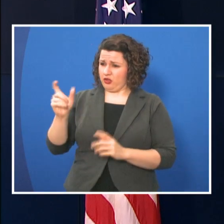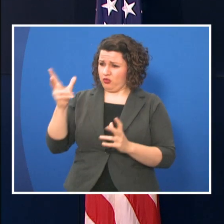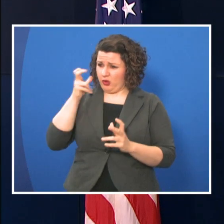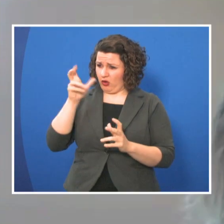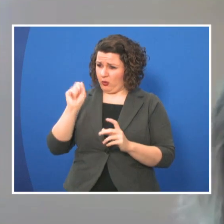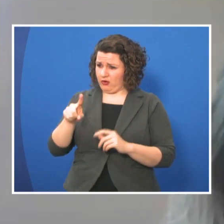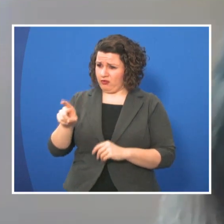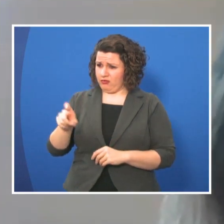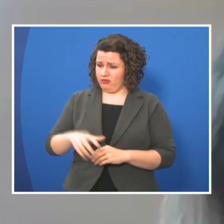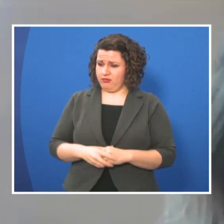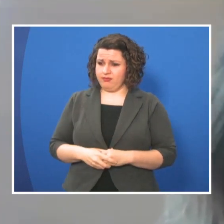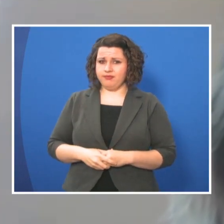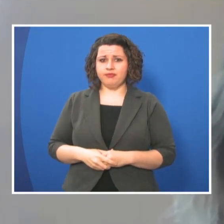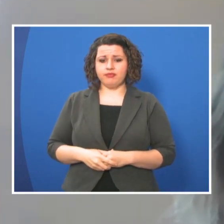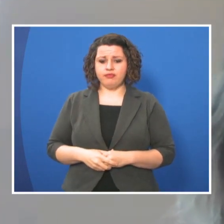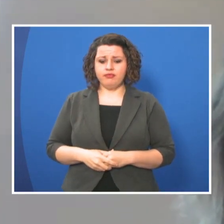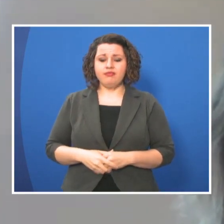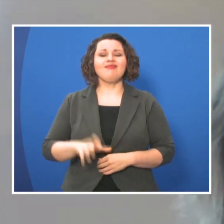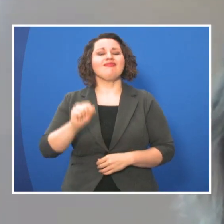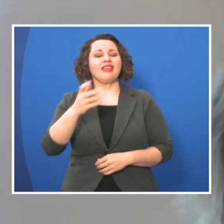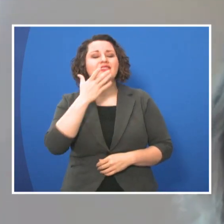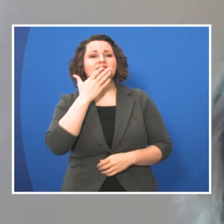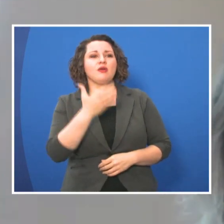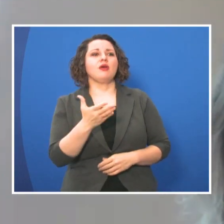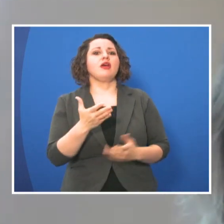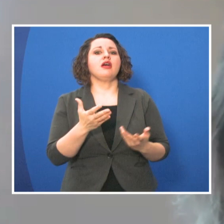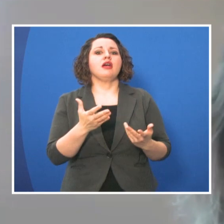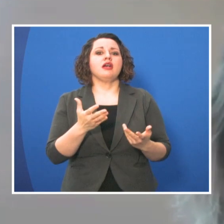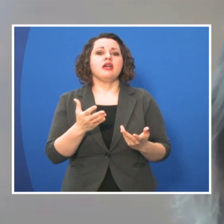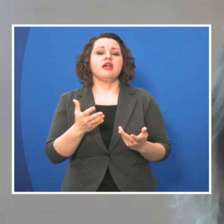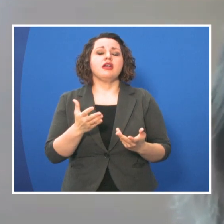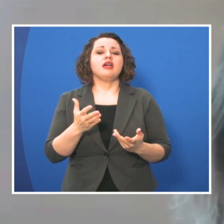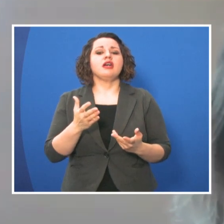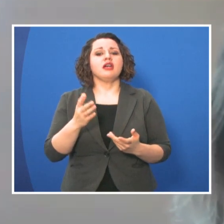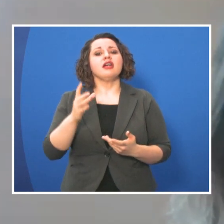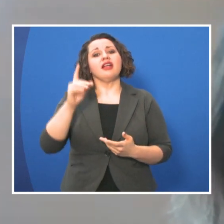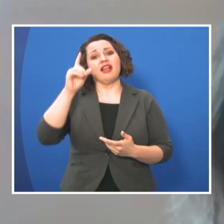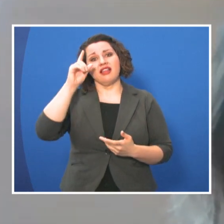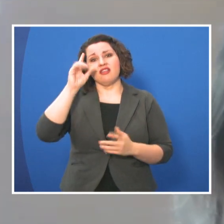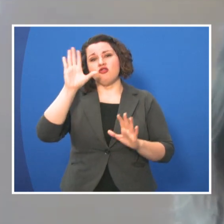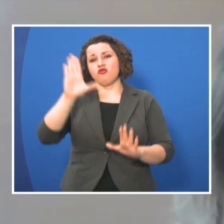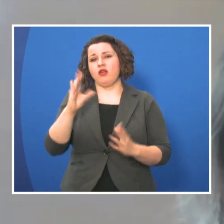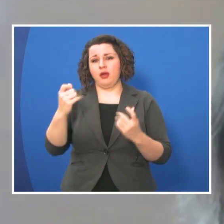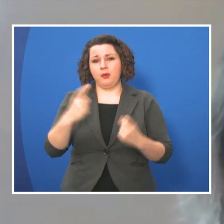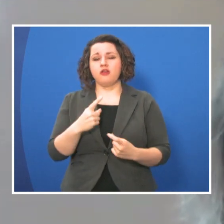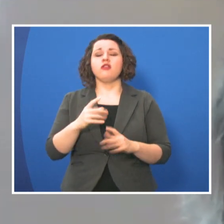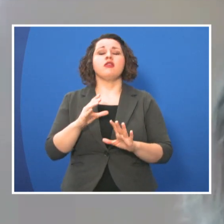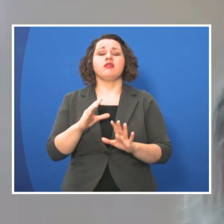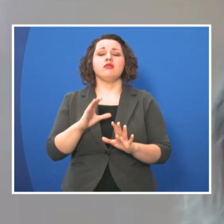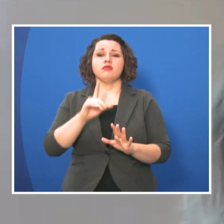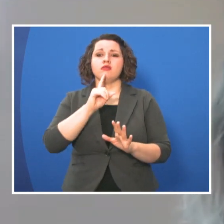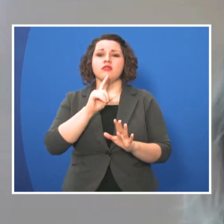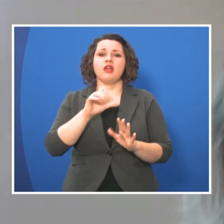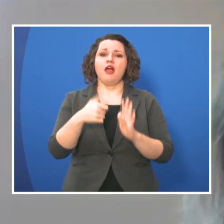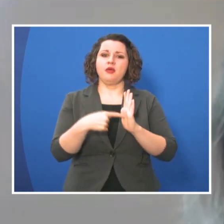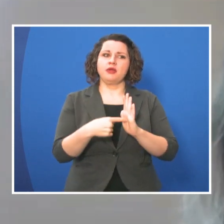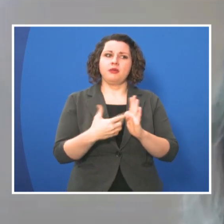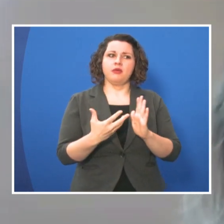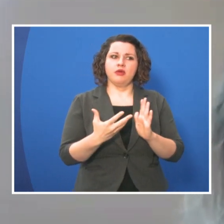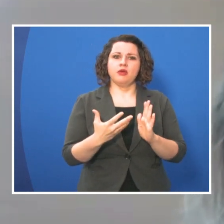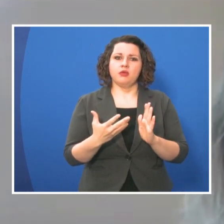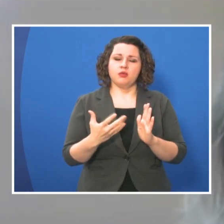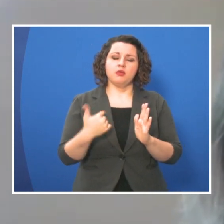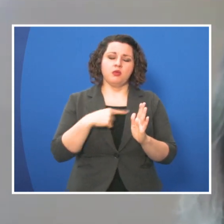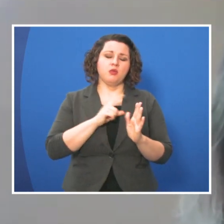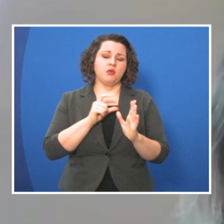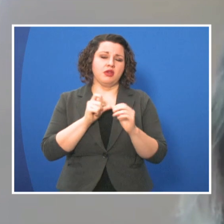question? Yeah, thank you. I think it's a great question, and it's another example of a place where I think we're going to